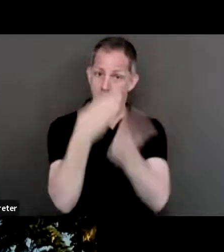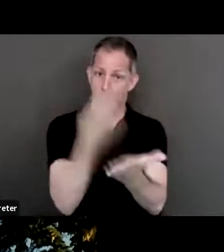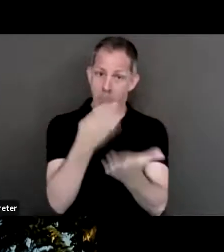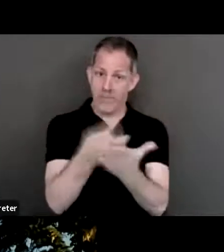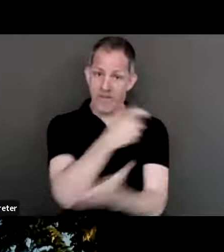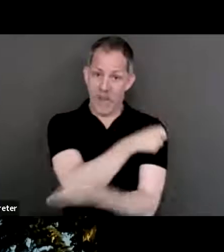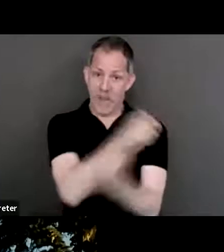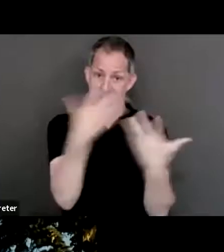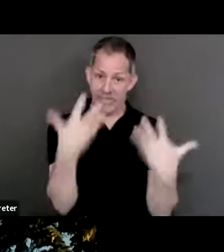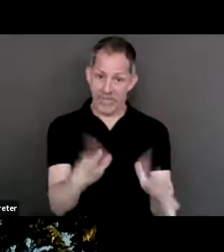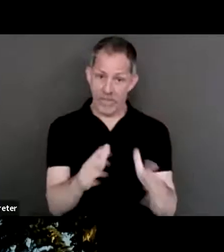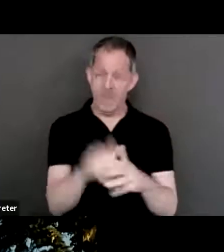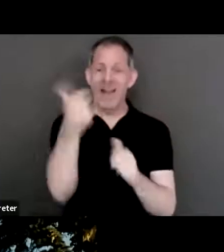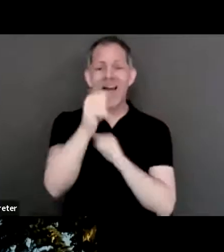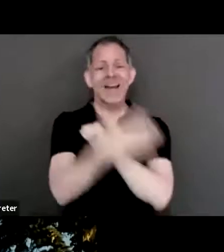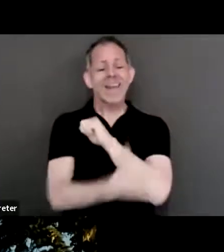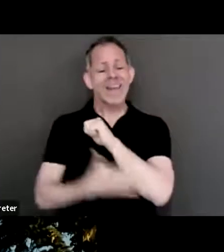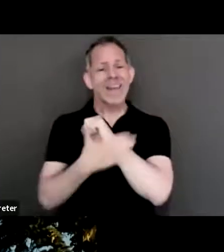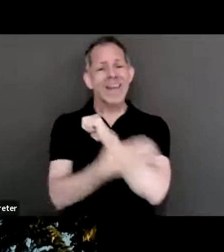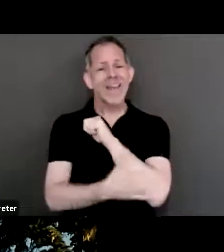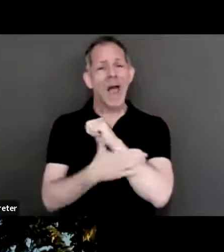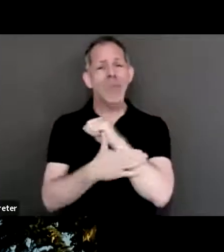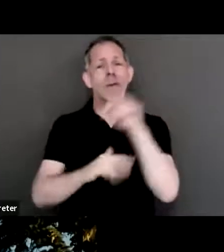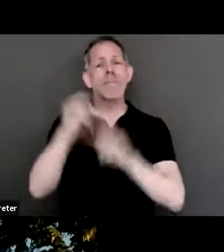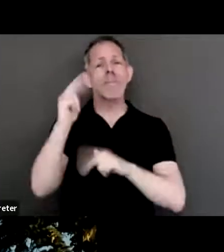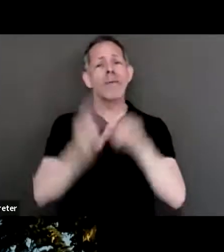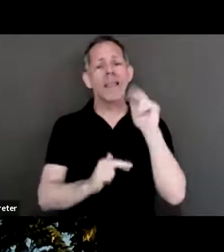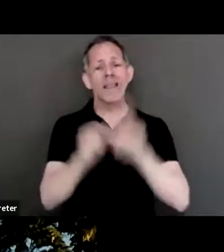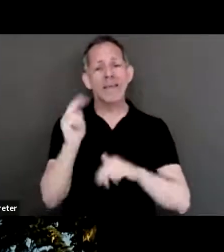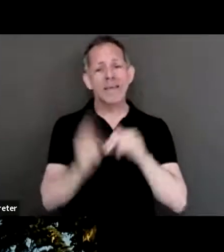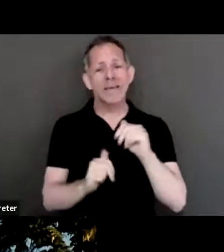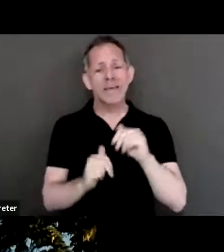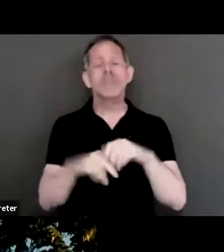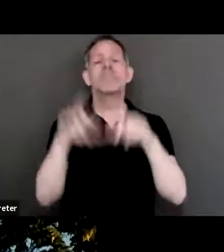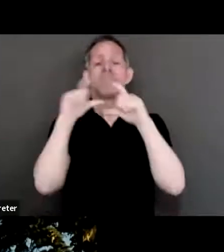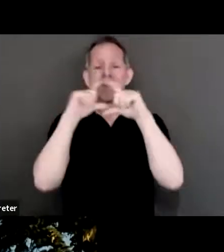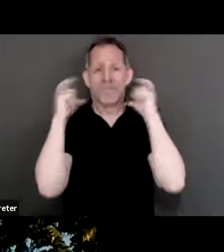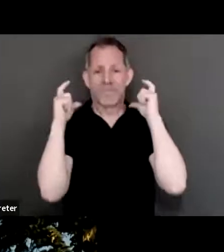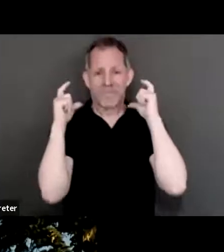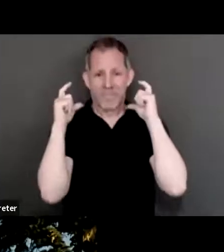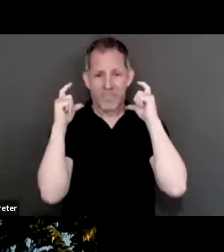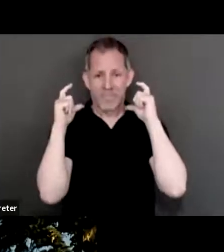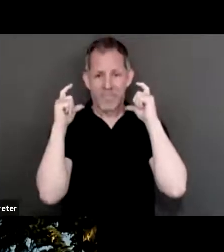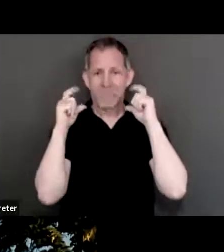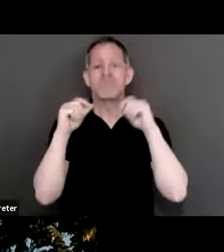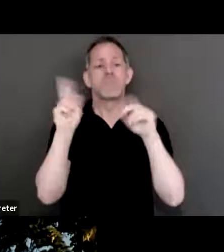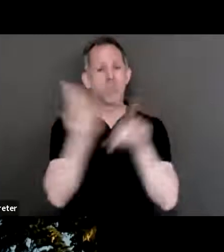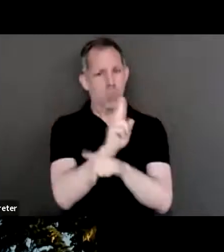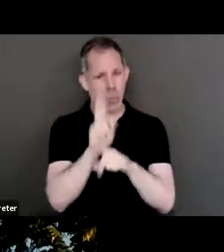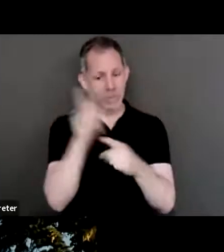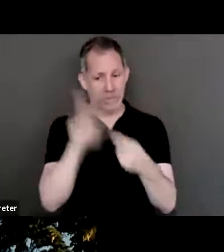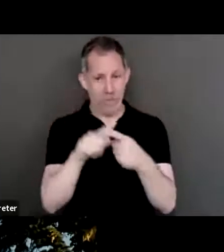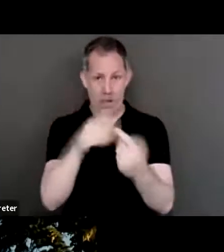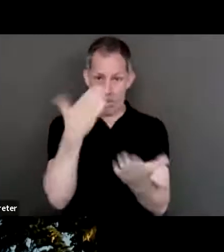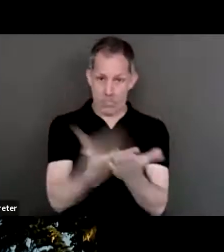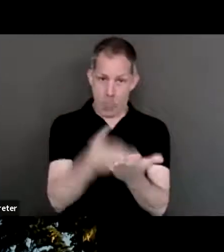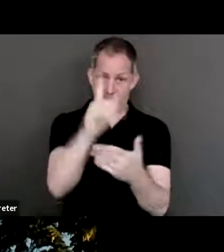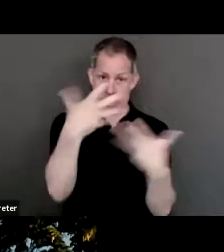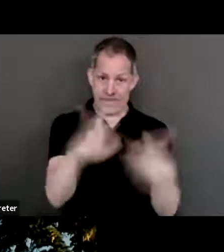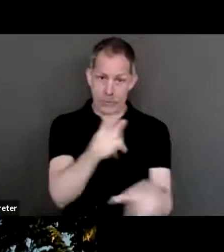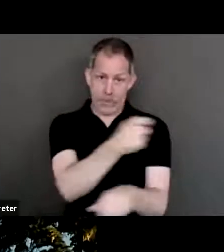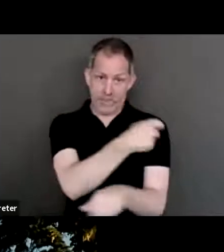have provided proof to the county that they have in fact been vaccinated. And we will be asking the